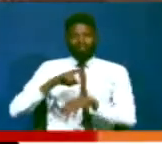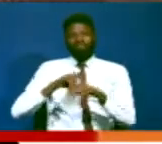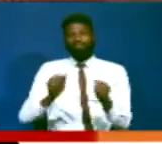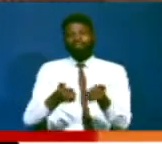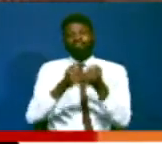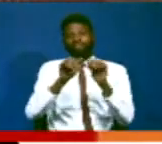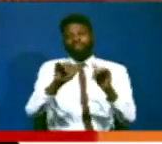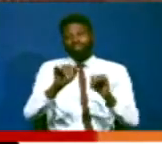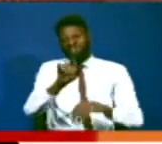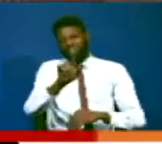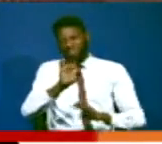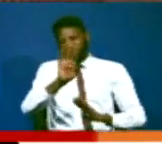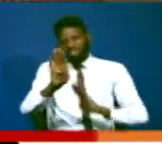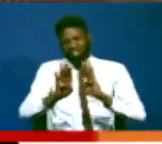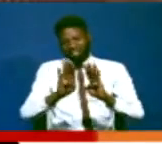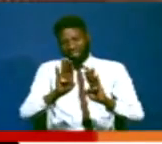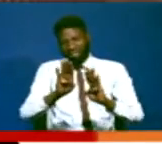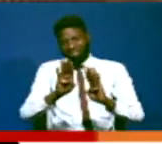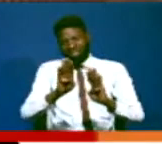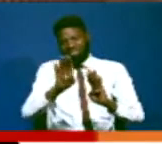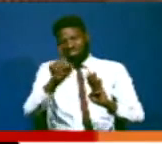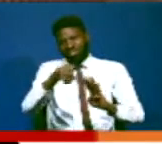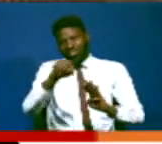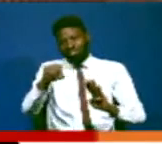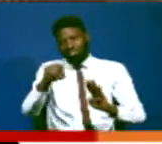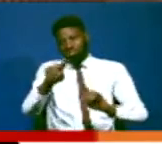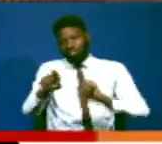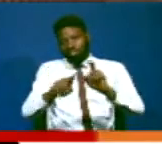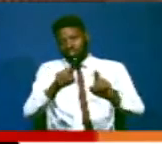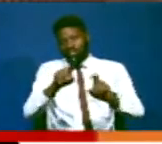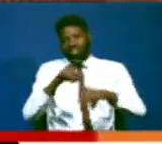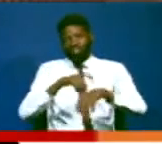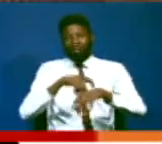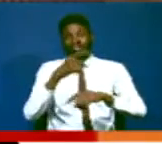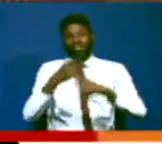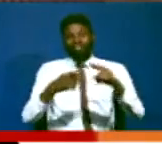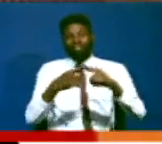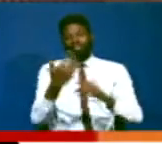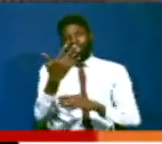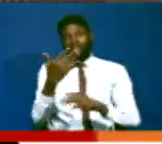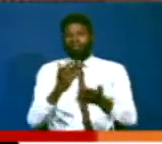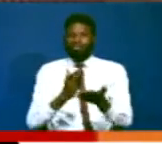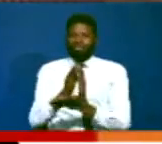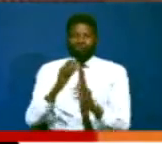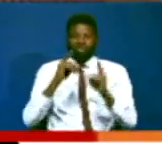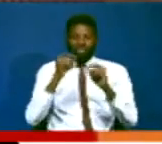their misconduct or their misdeeds, after 5 years, you will have the right of saying, we've been paying you from our